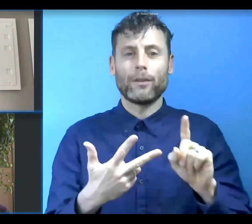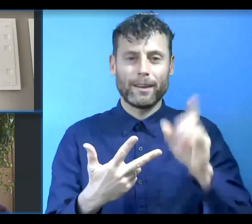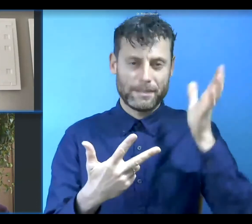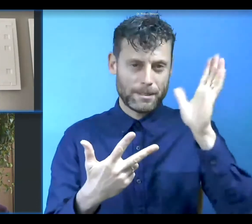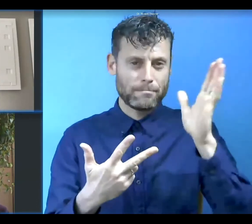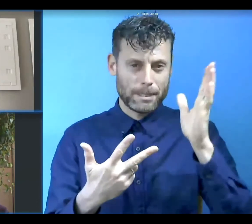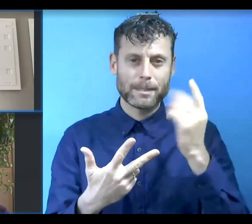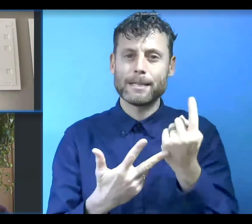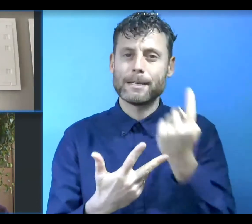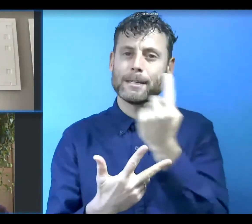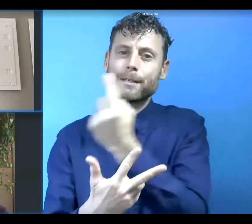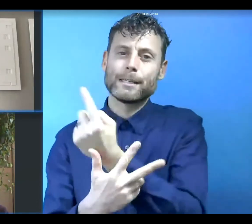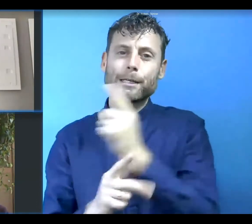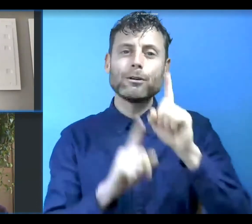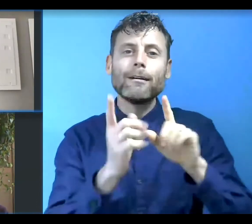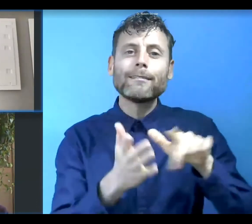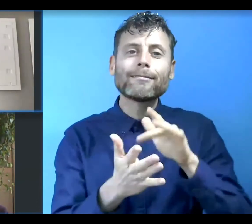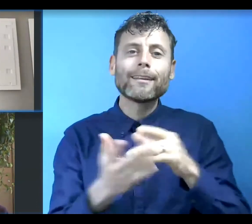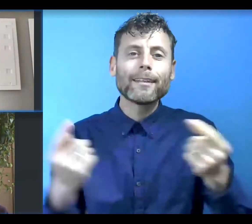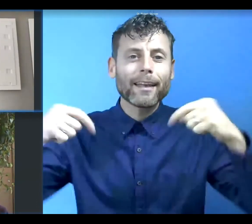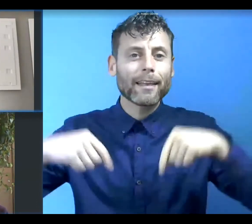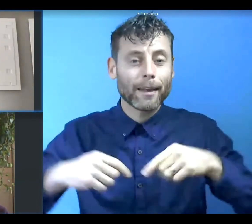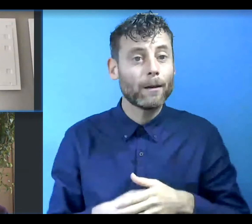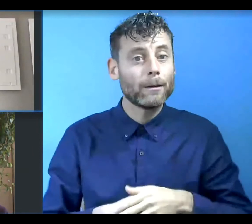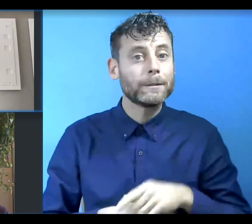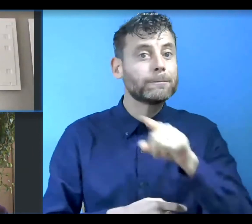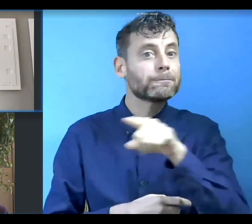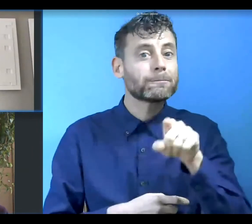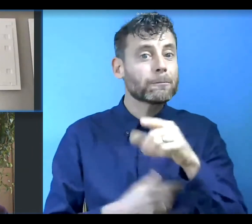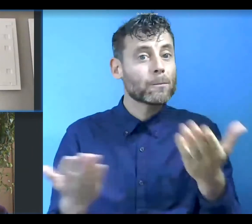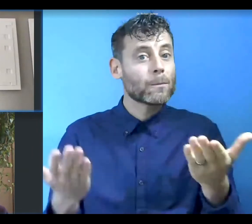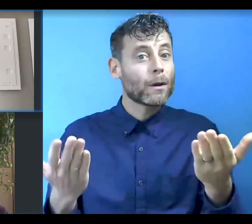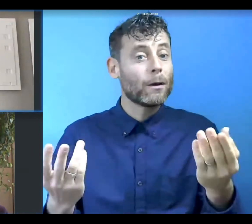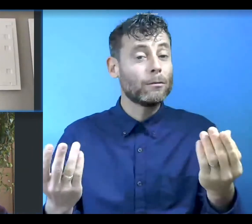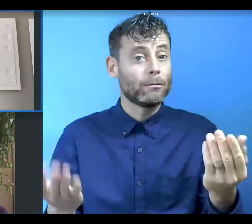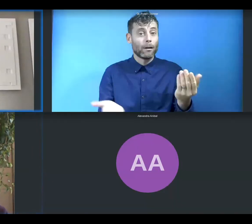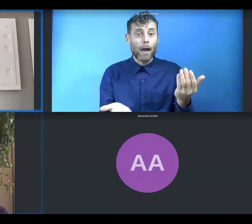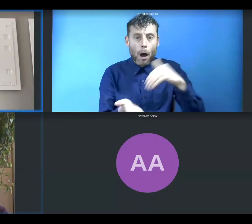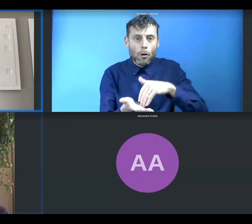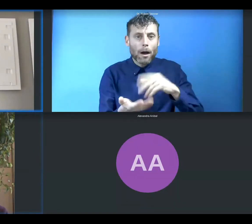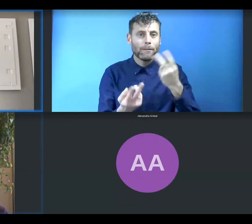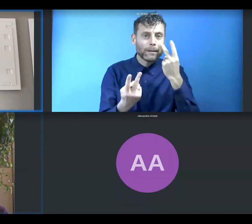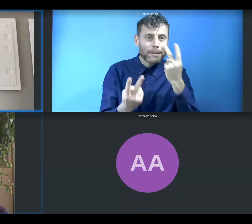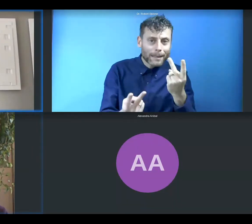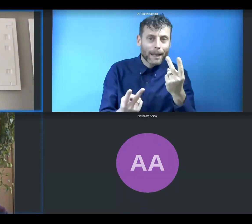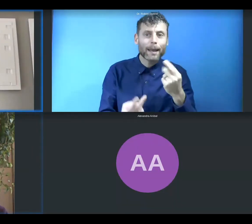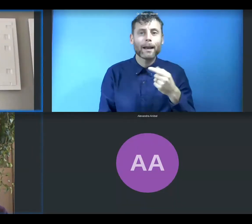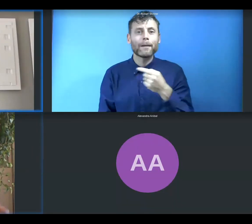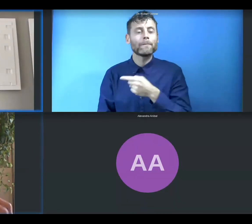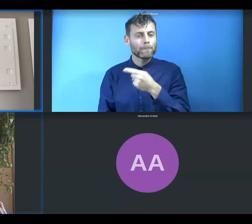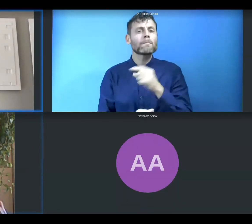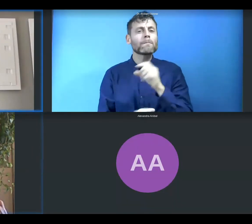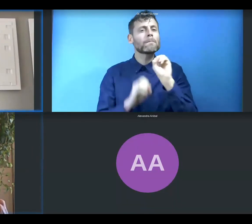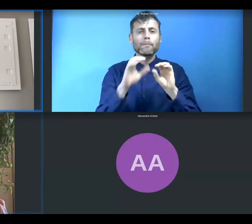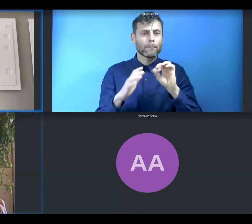For those who are just joining us, this morning we learn more about some iconic actions